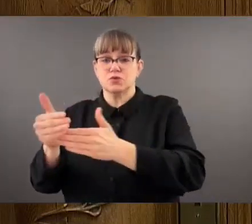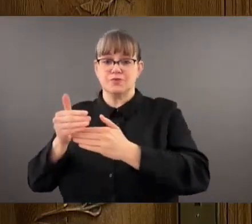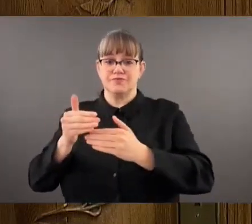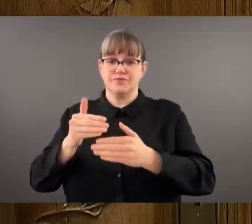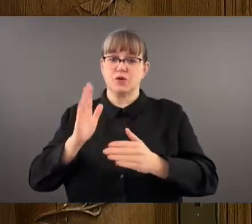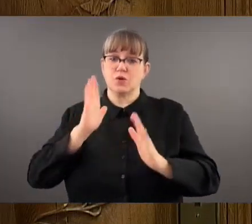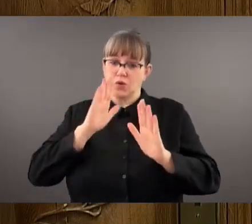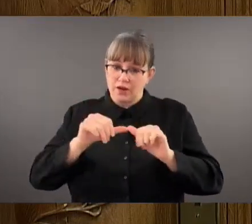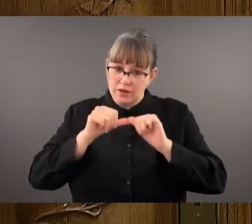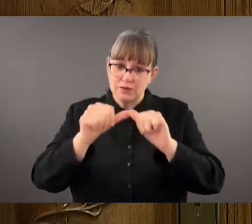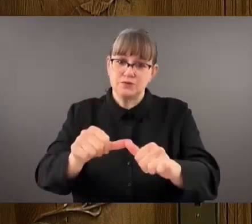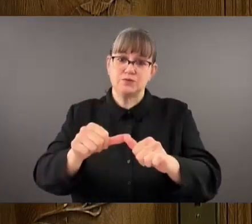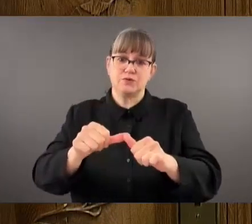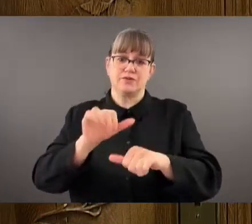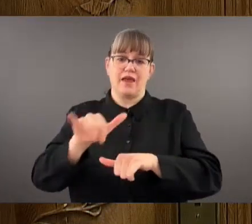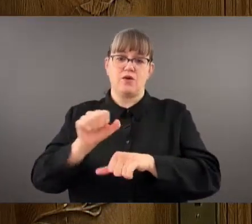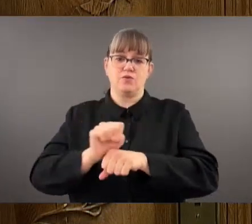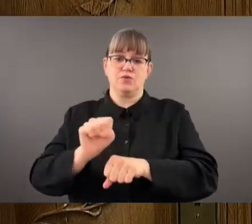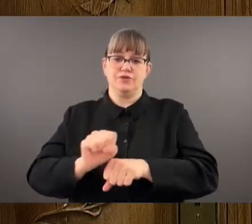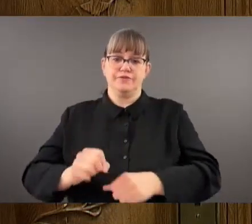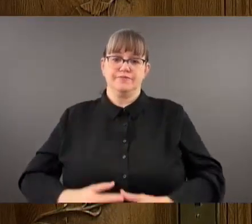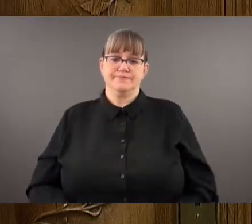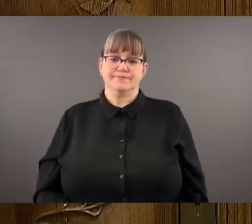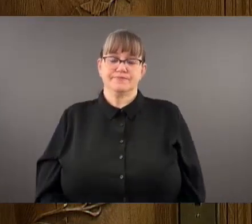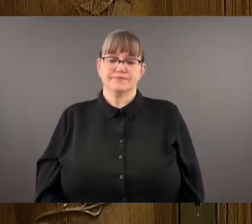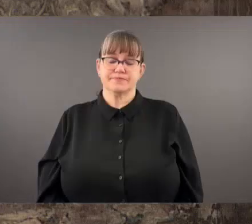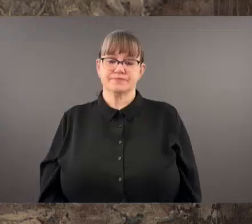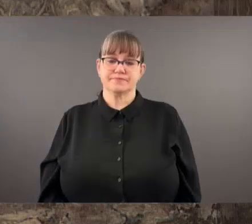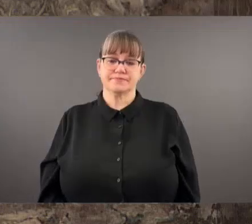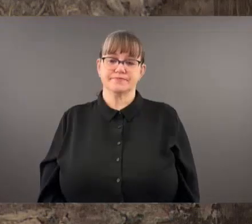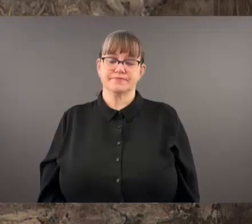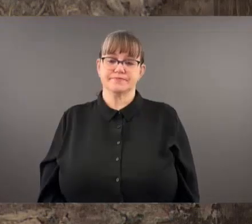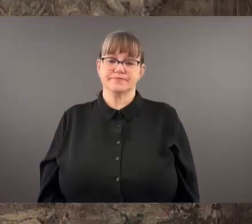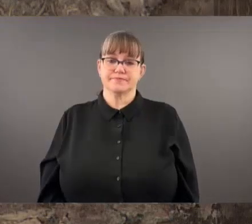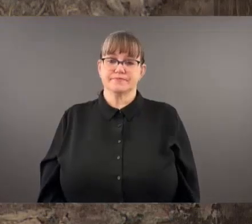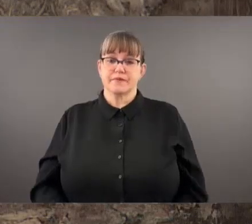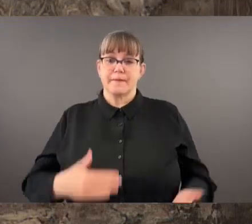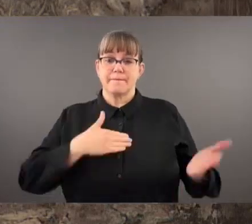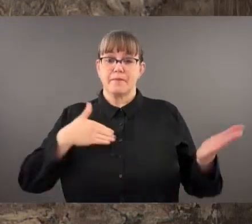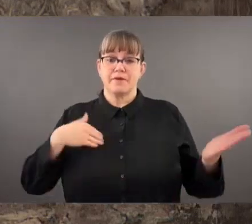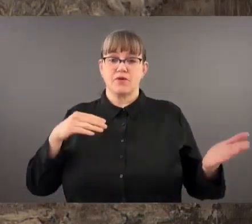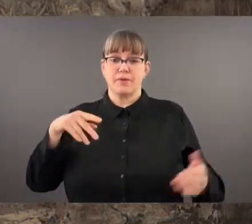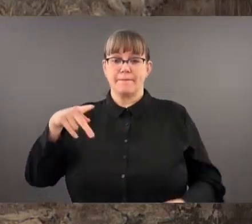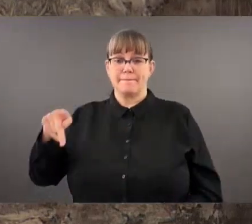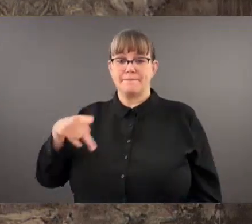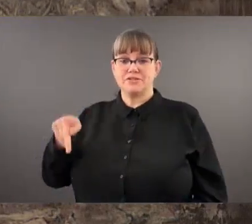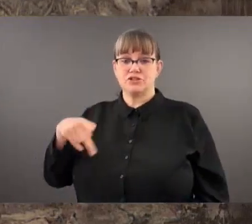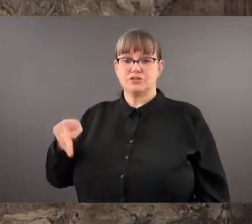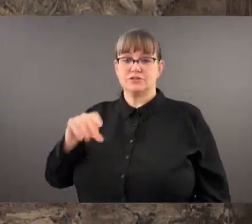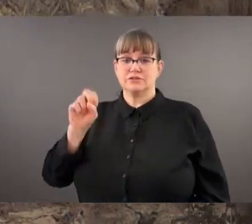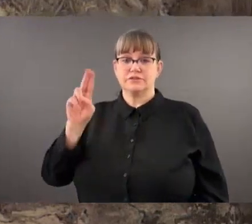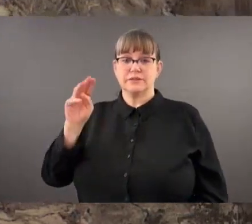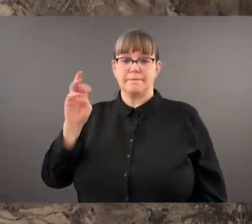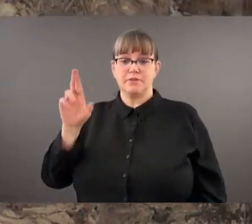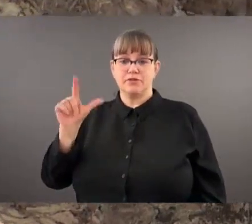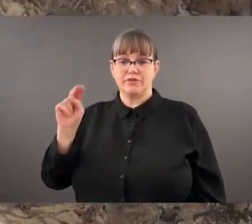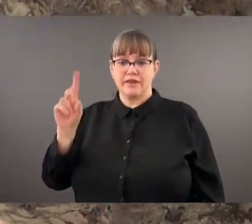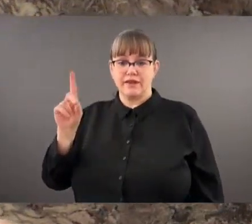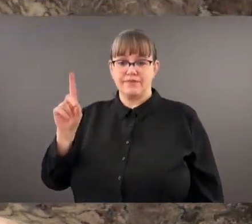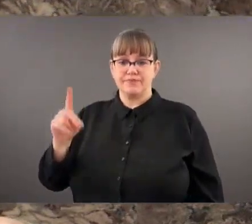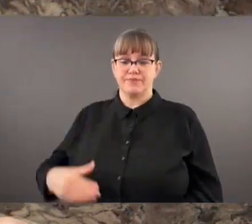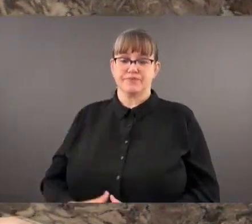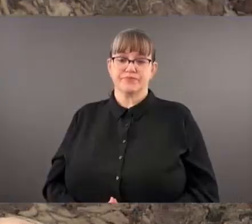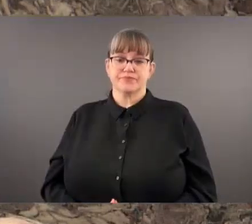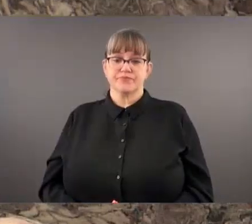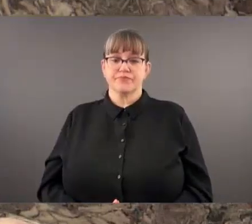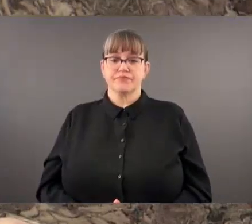Member for Penticton-Summerland. The South Okanagan General Hospital emergency room saw 40 days of closures this year.